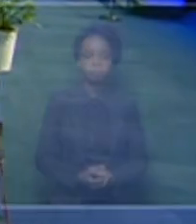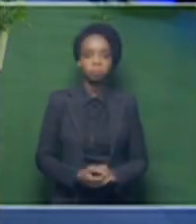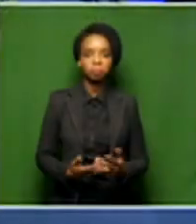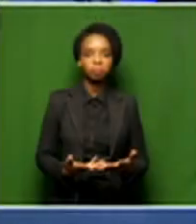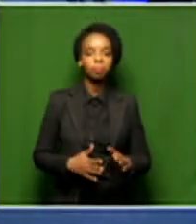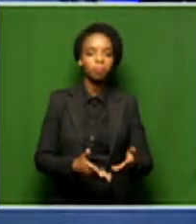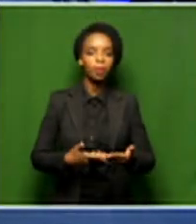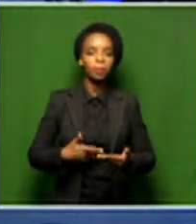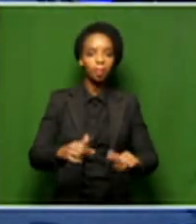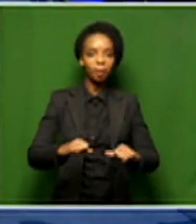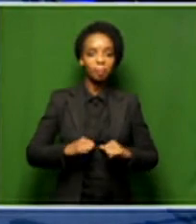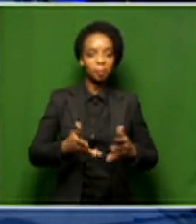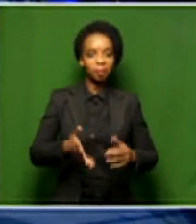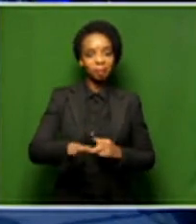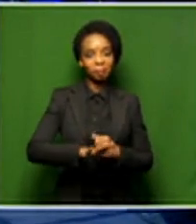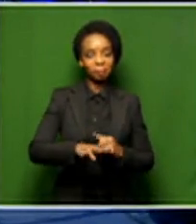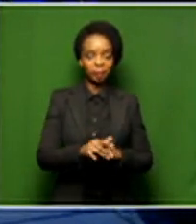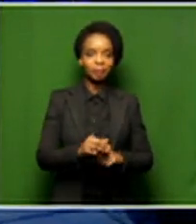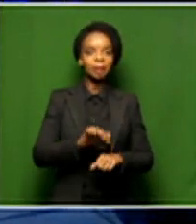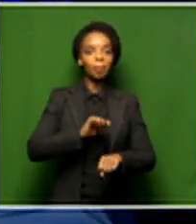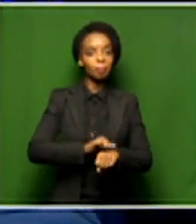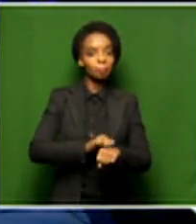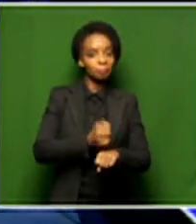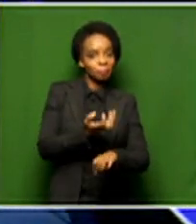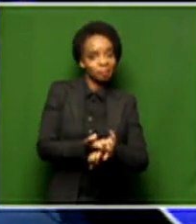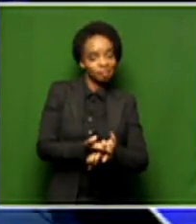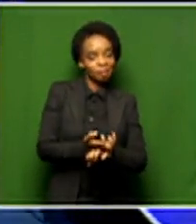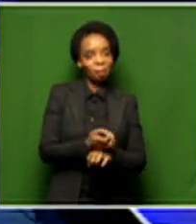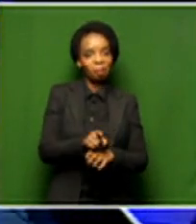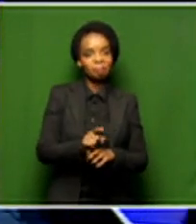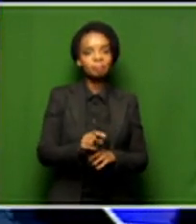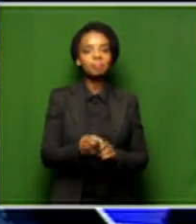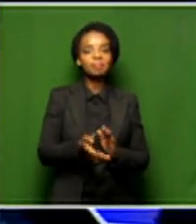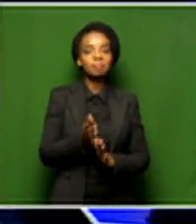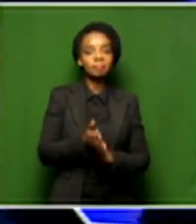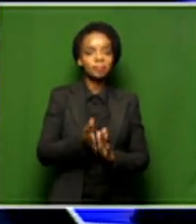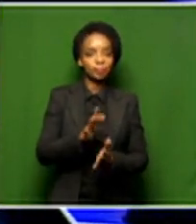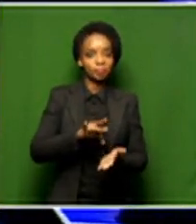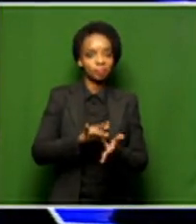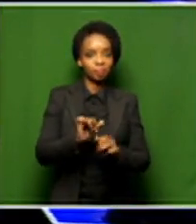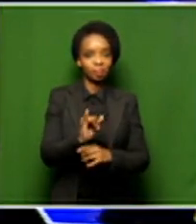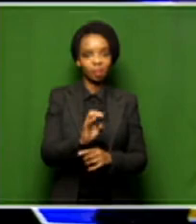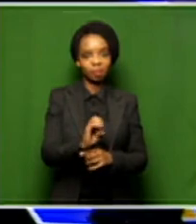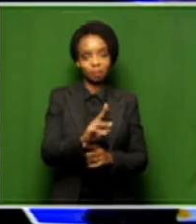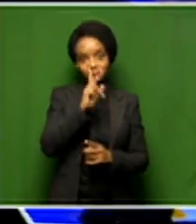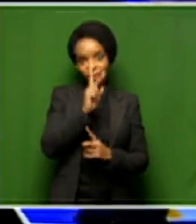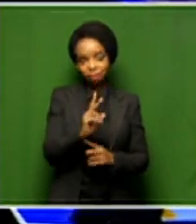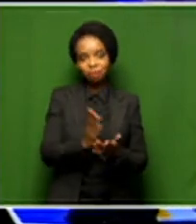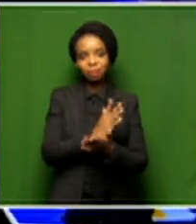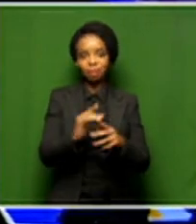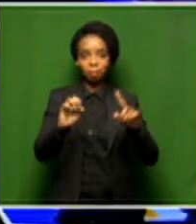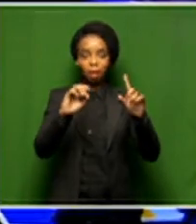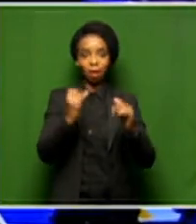Welcome back to The Rock, and finally we see some maps and visuals on the screens behind us here at the